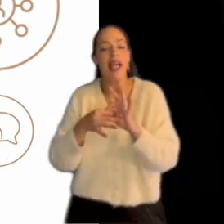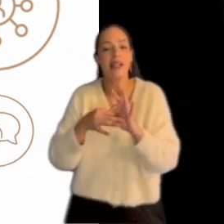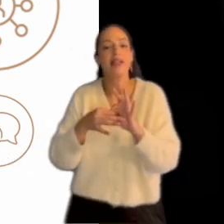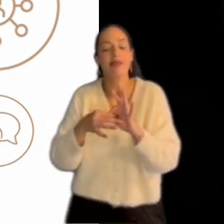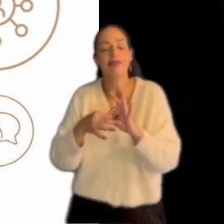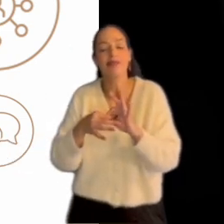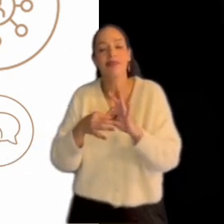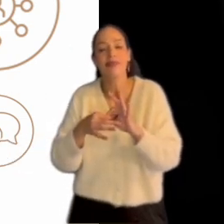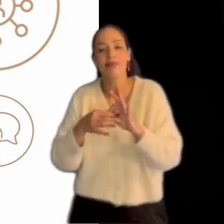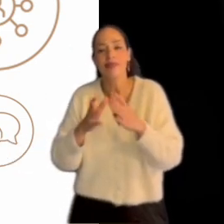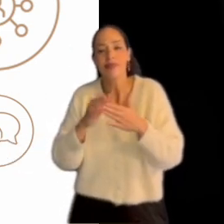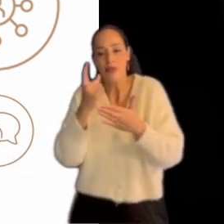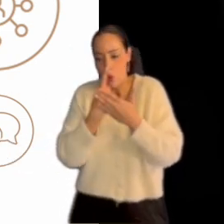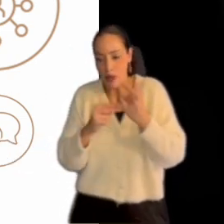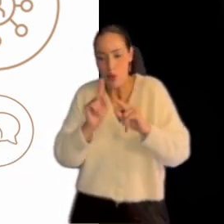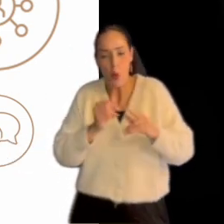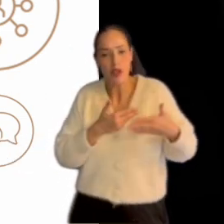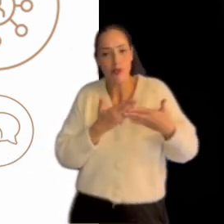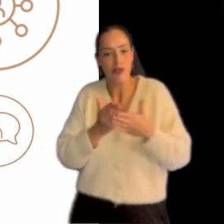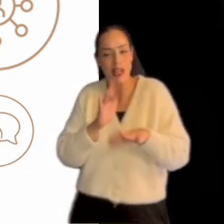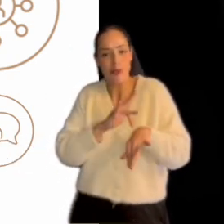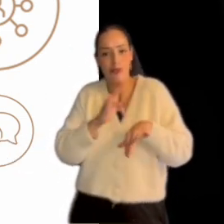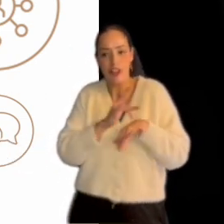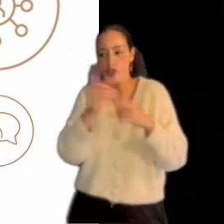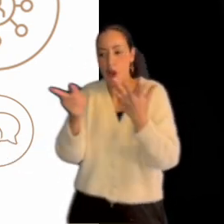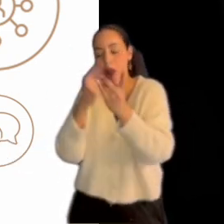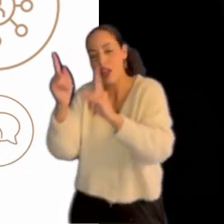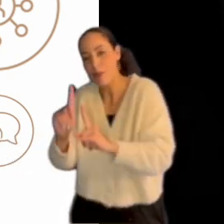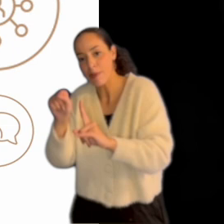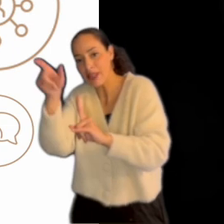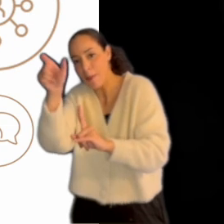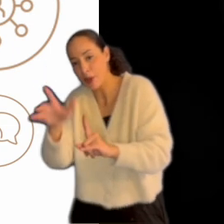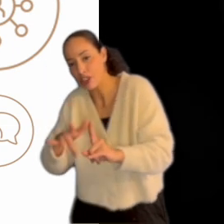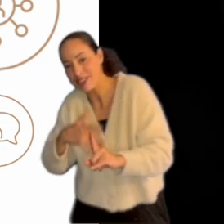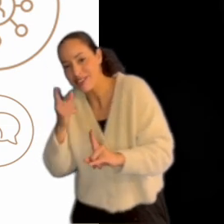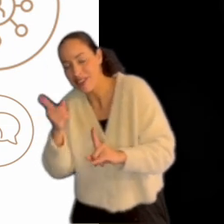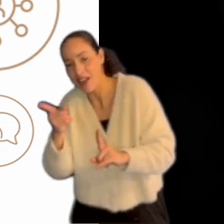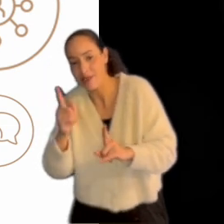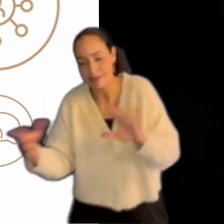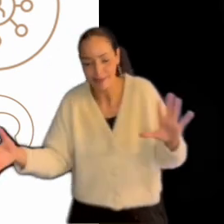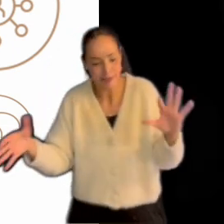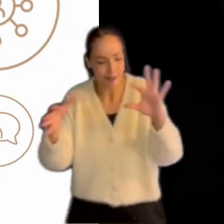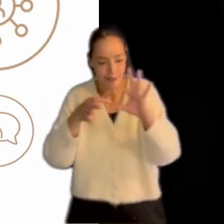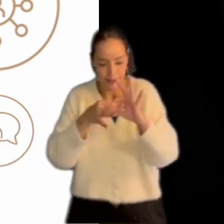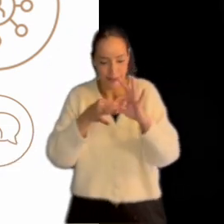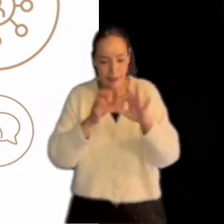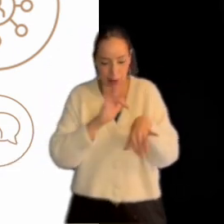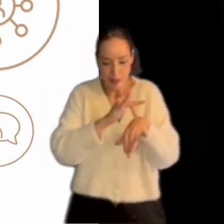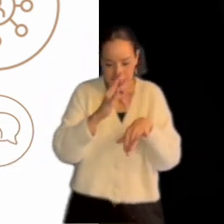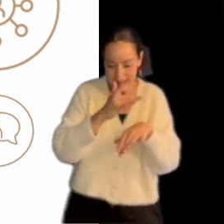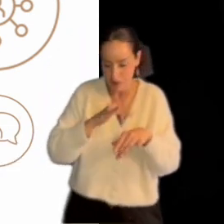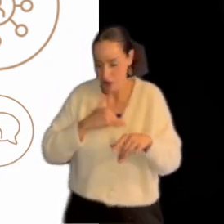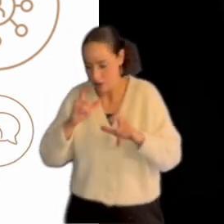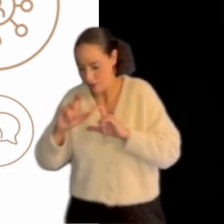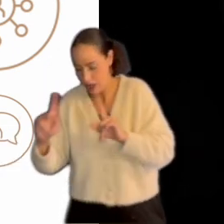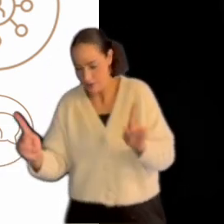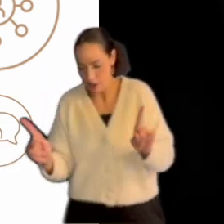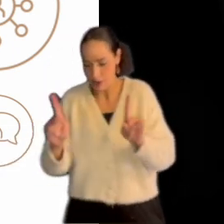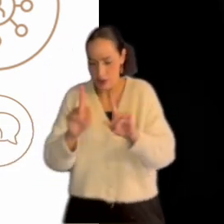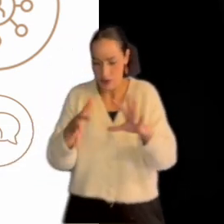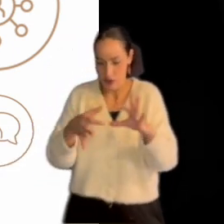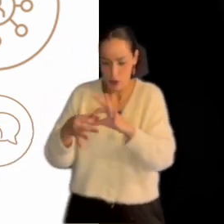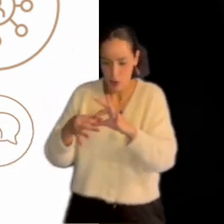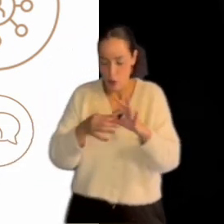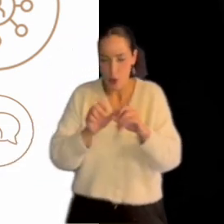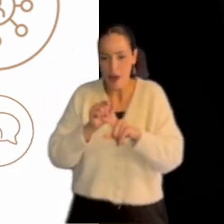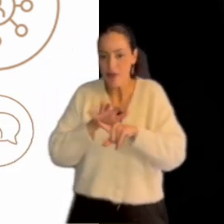an influential aspect of a trauma-informed approach for cultivating connection and trust, it is only one part of what's needed.